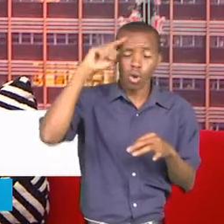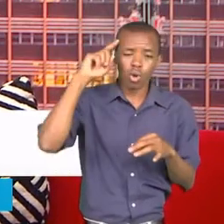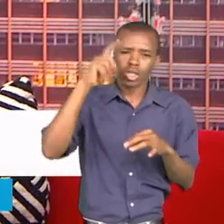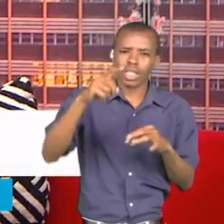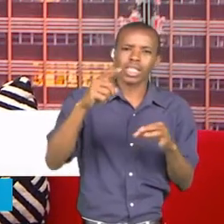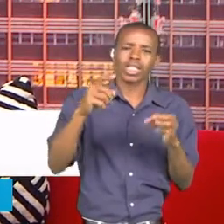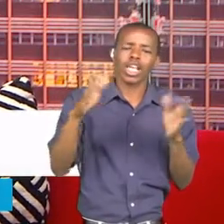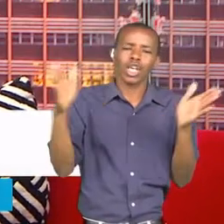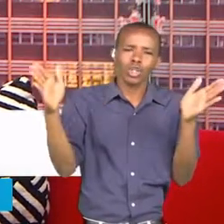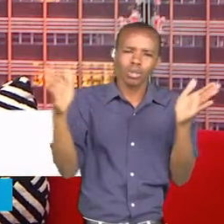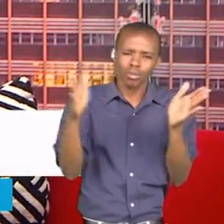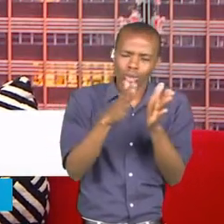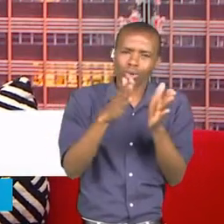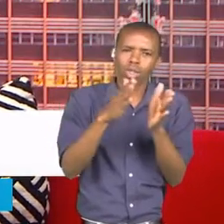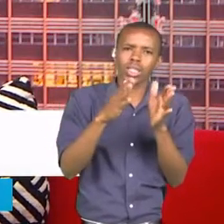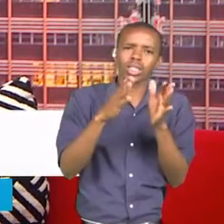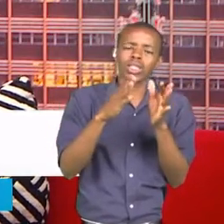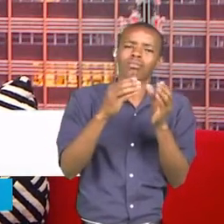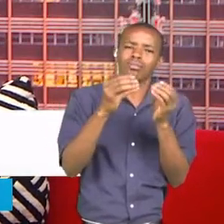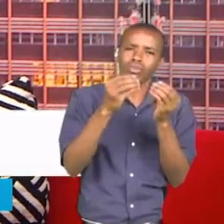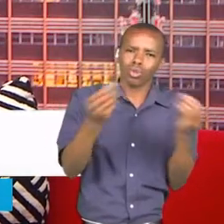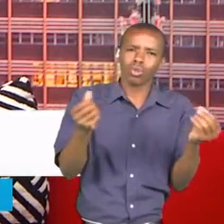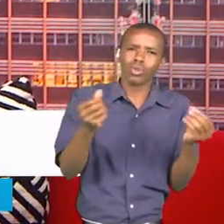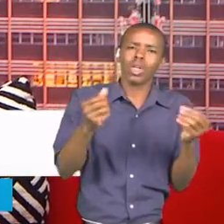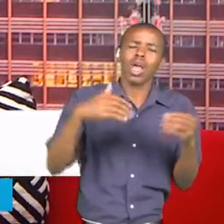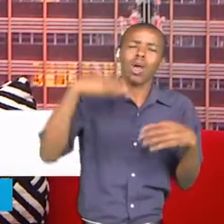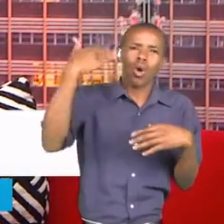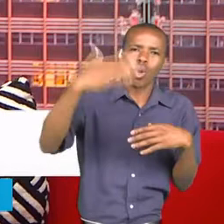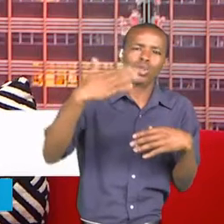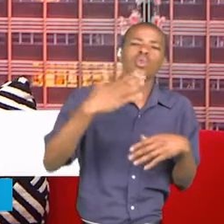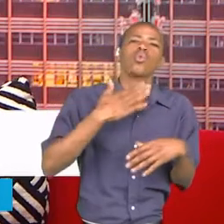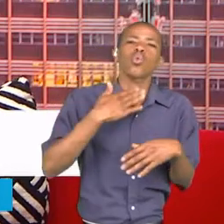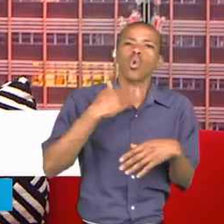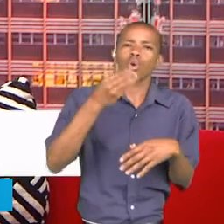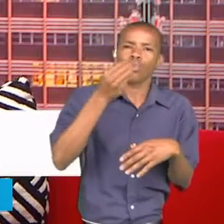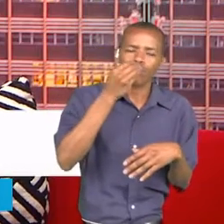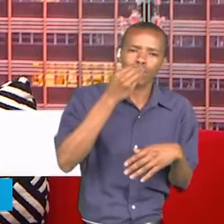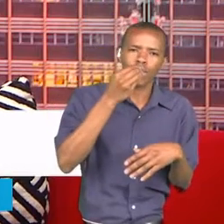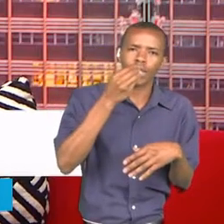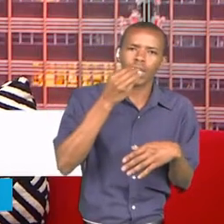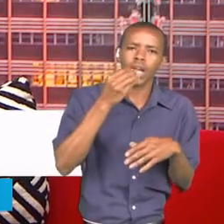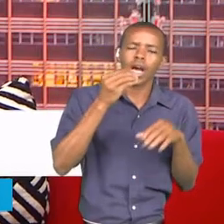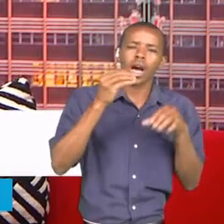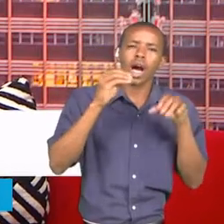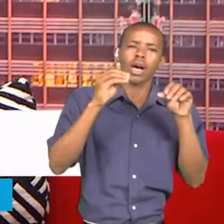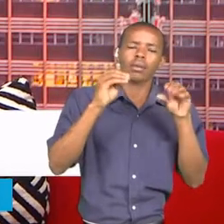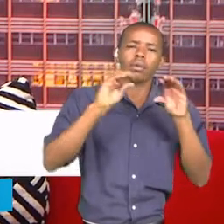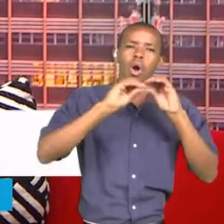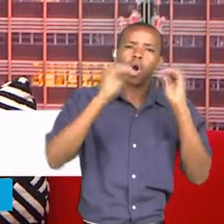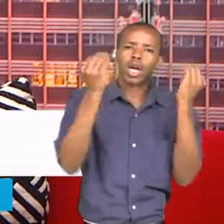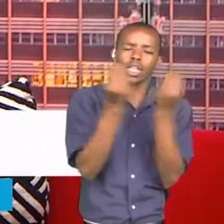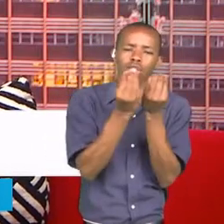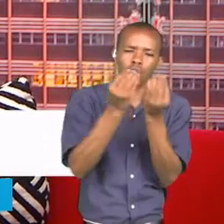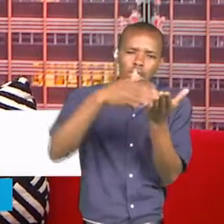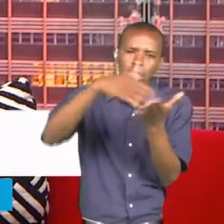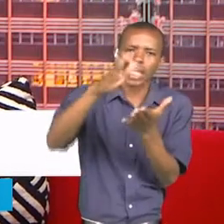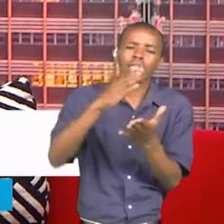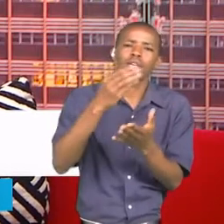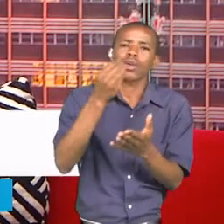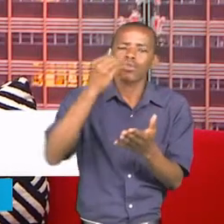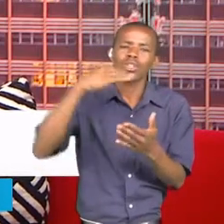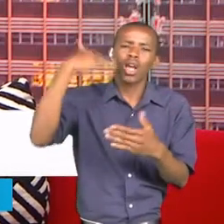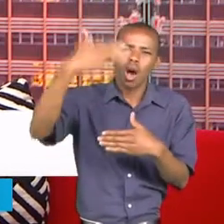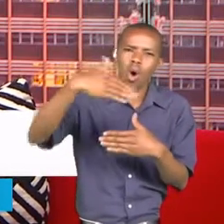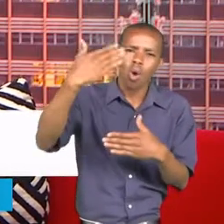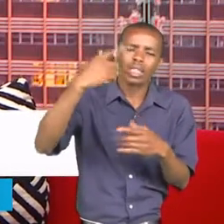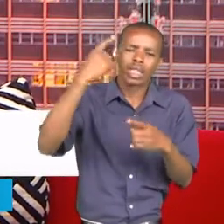short-term solutions exist because you constantly want food, the food organization to send food every year.